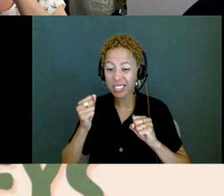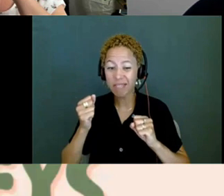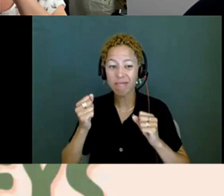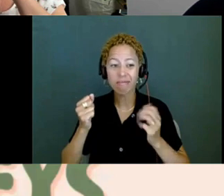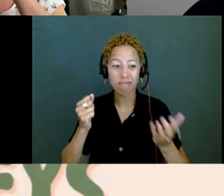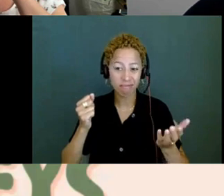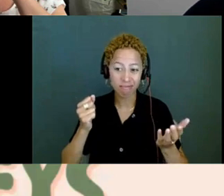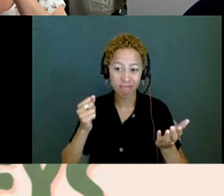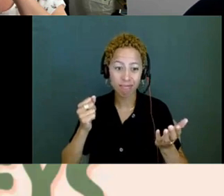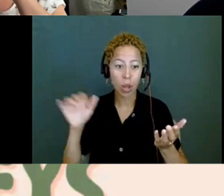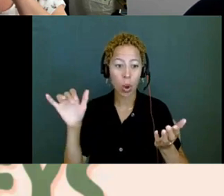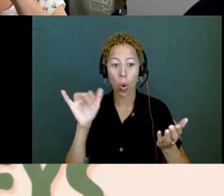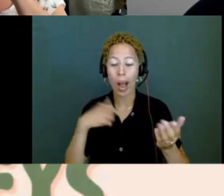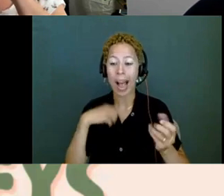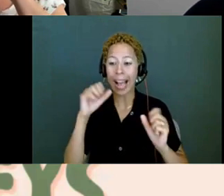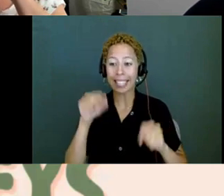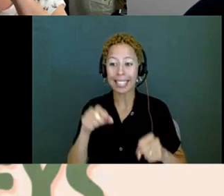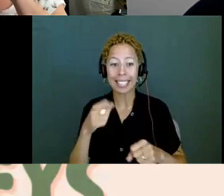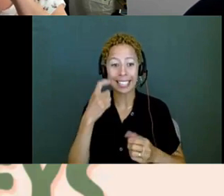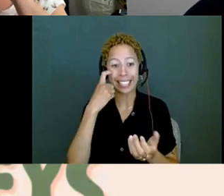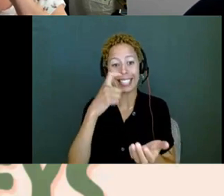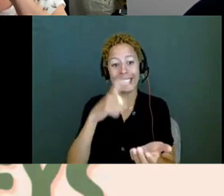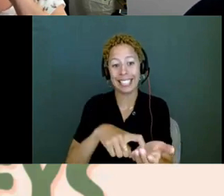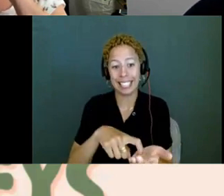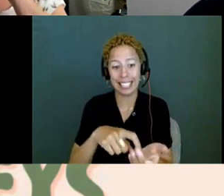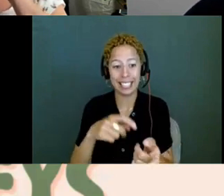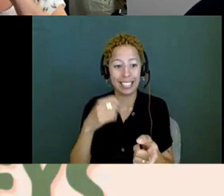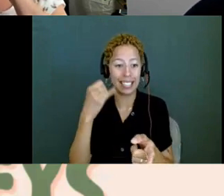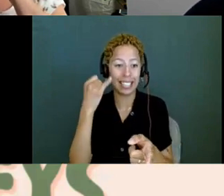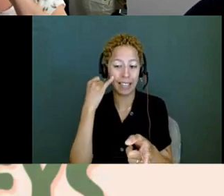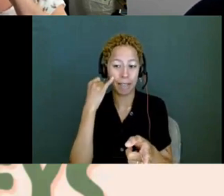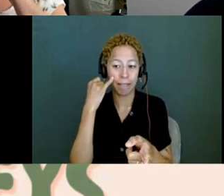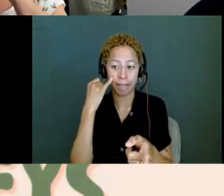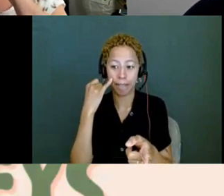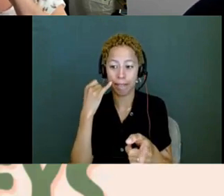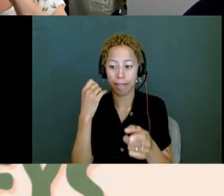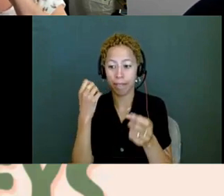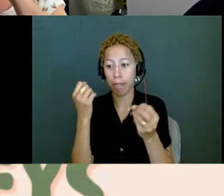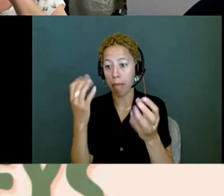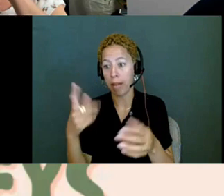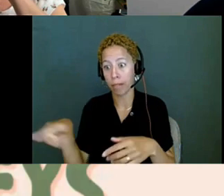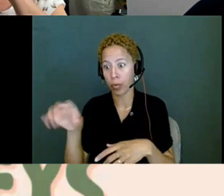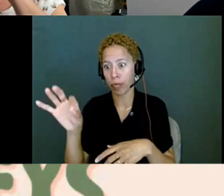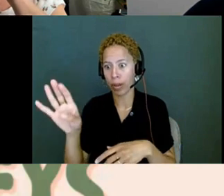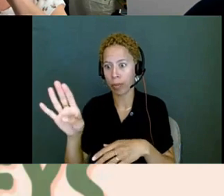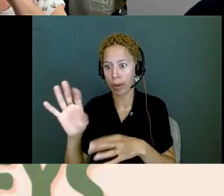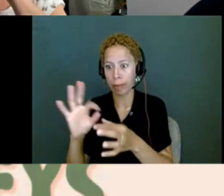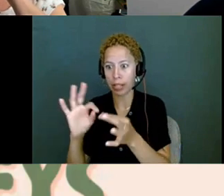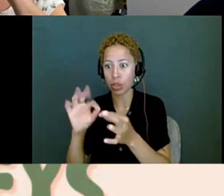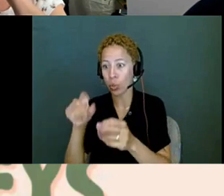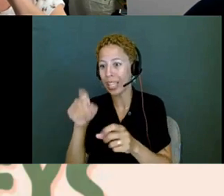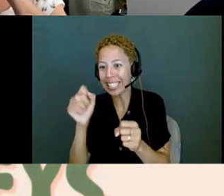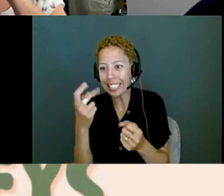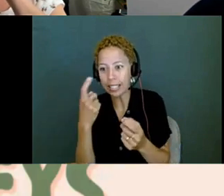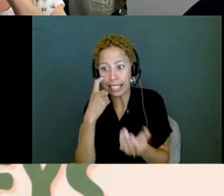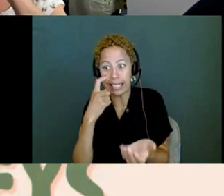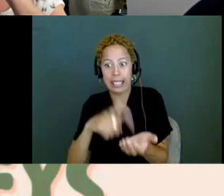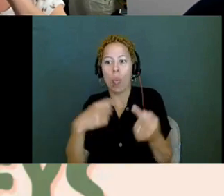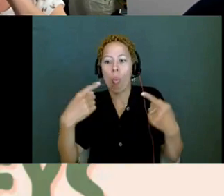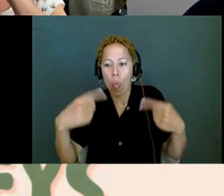also see if anyone's used, well, I'm sure a lot of you have used Facebook Messenger. You can see when someone has seen